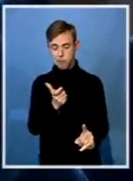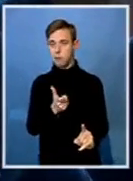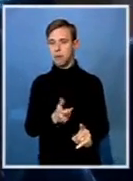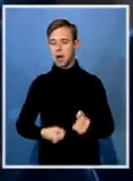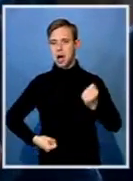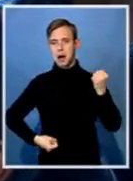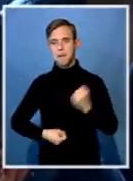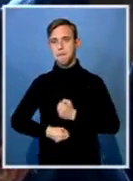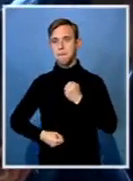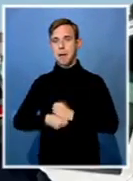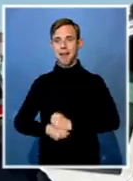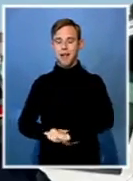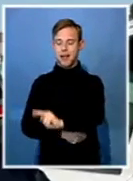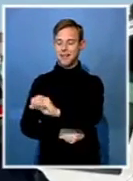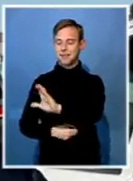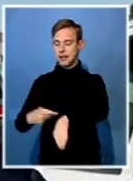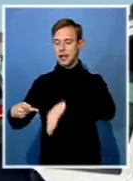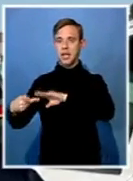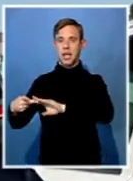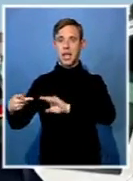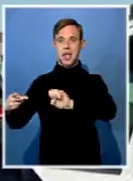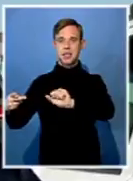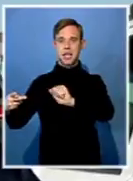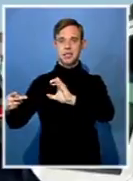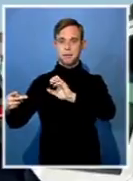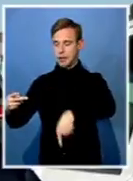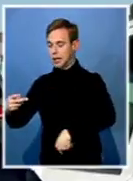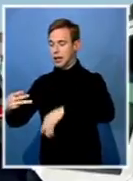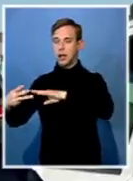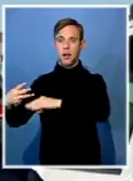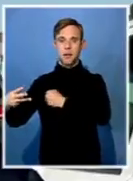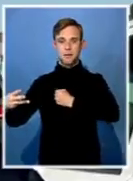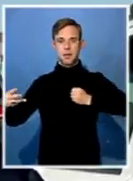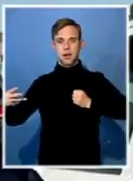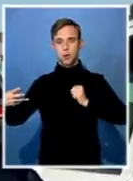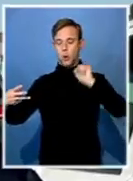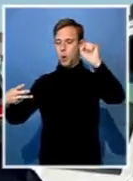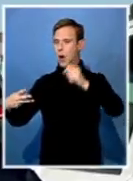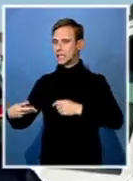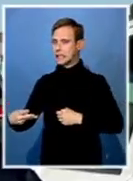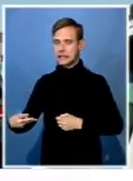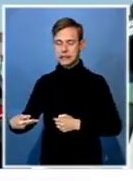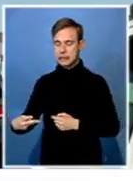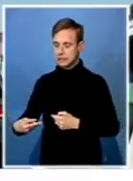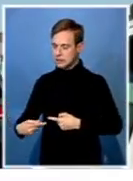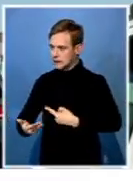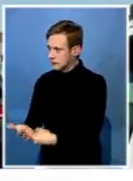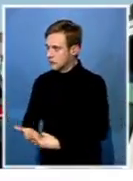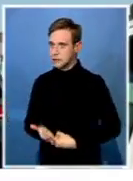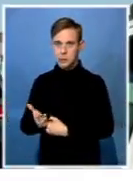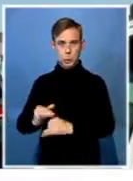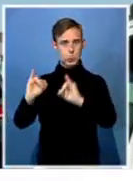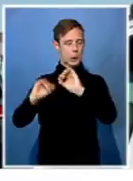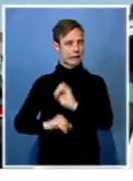through the tripartite alliance. We are appealing to justice system of our country to definitely make it a point that things like this are dealt